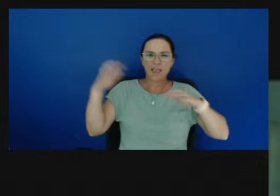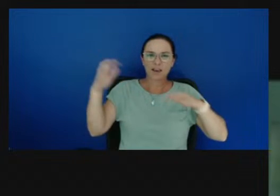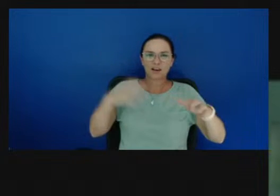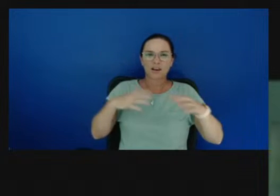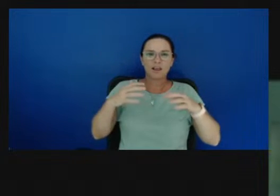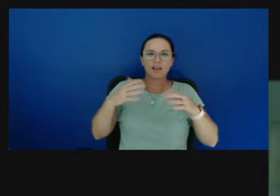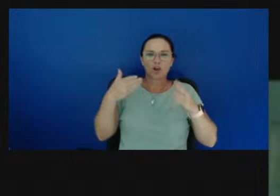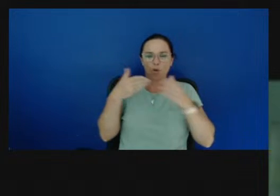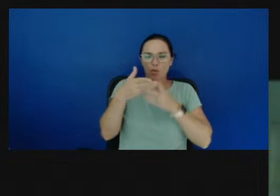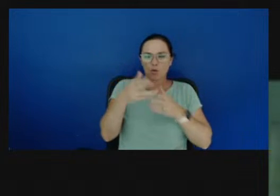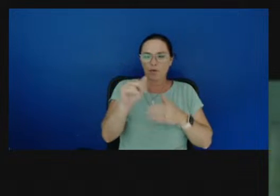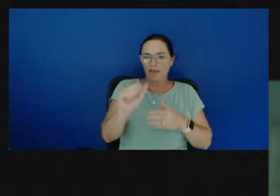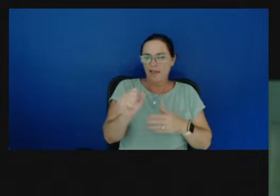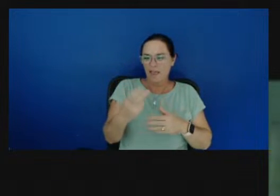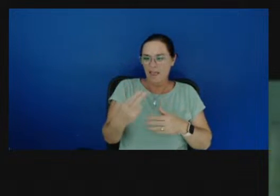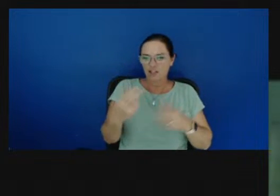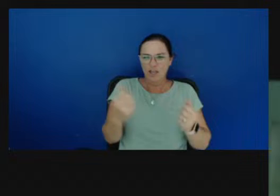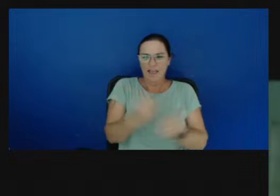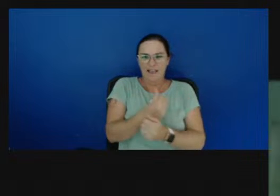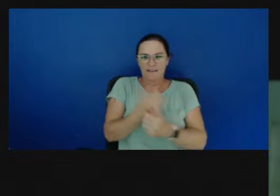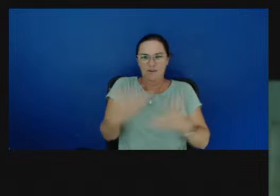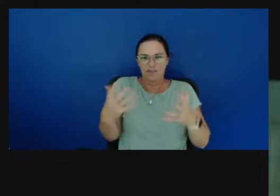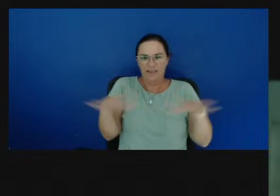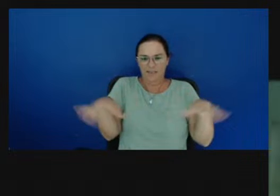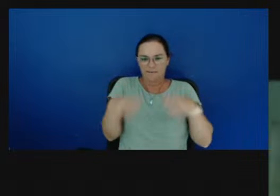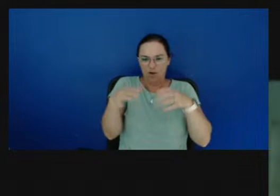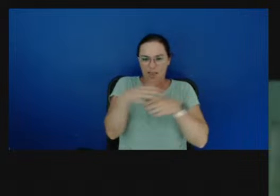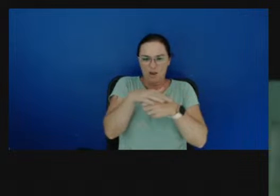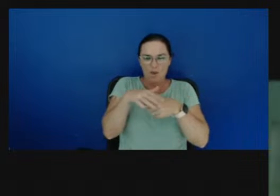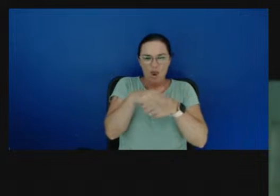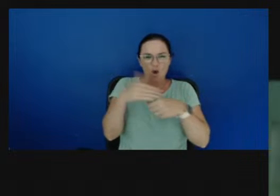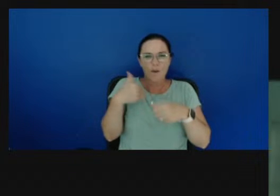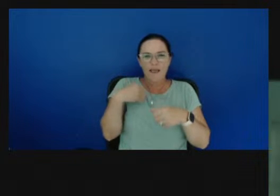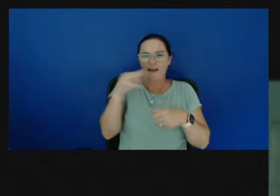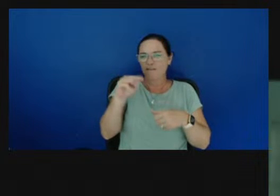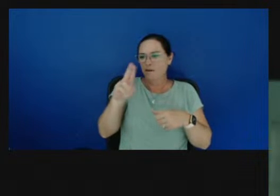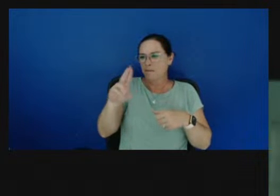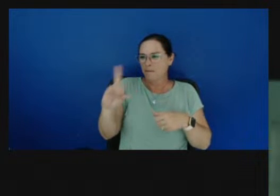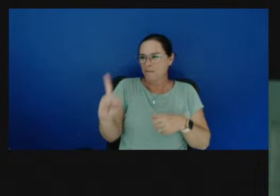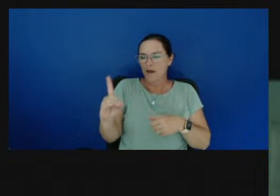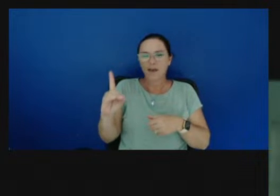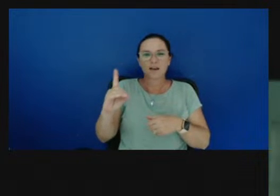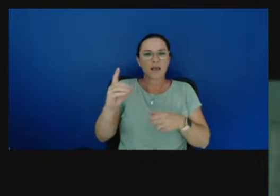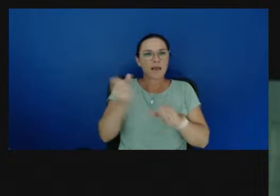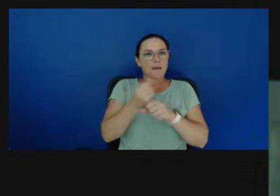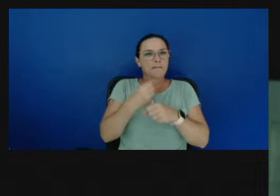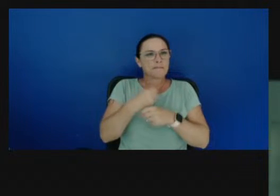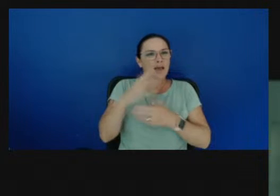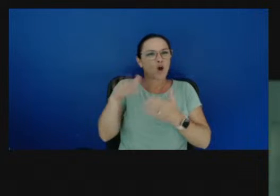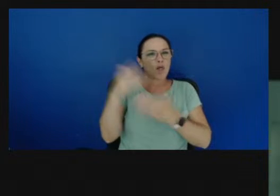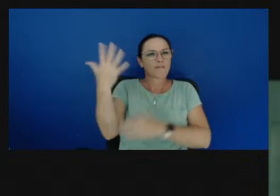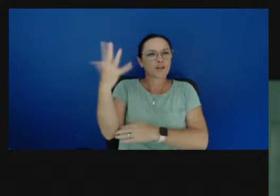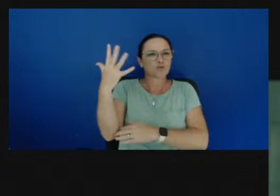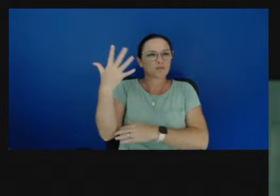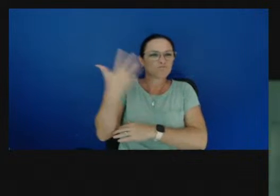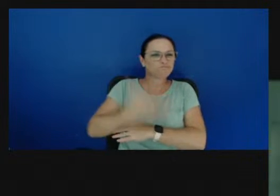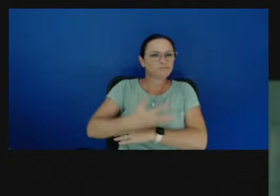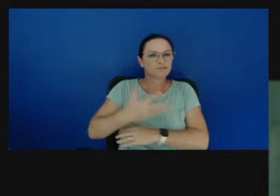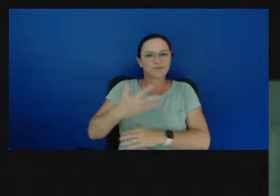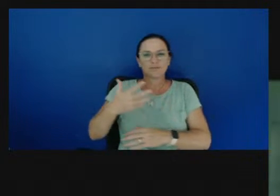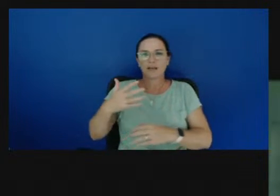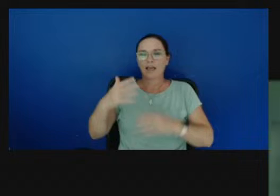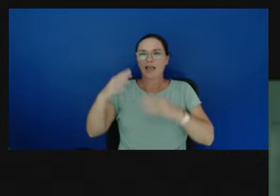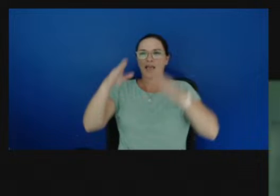ash. Soon everything in the volcano area was plastered in mud, causing tree limbs to break, ash-filled gutters to collapse from